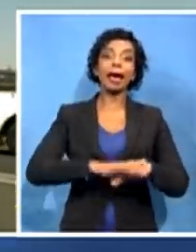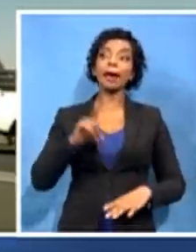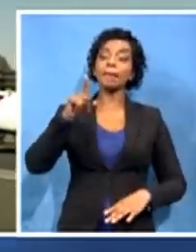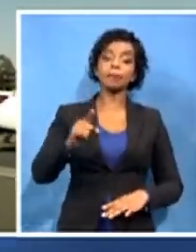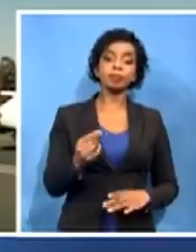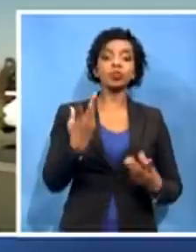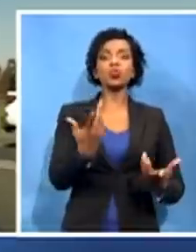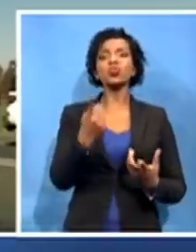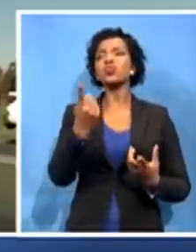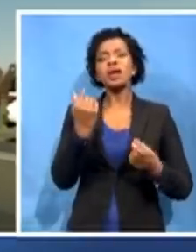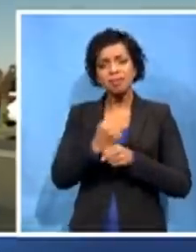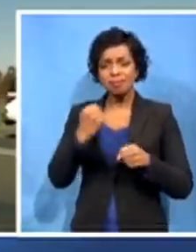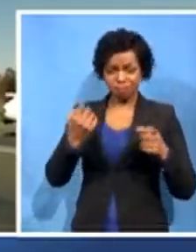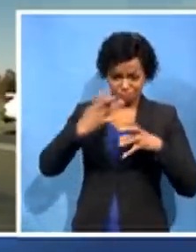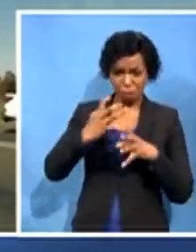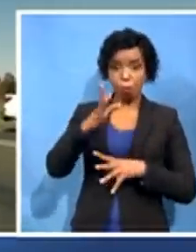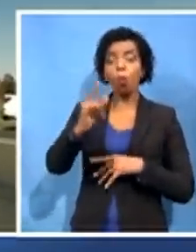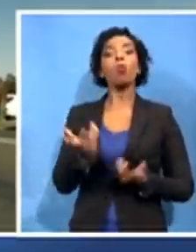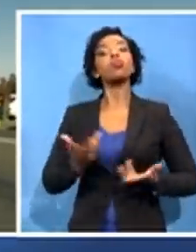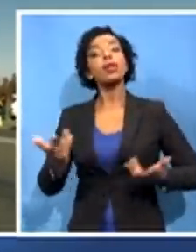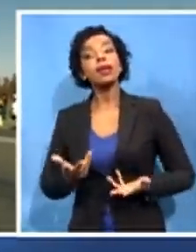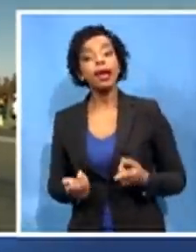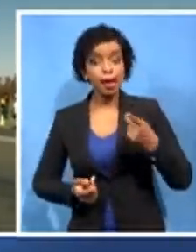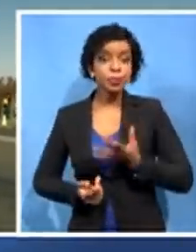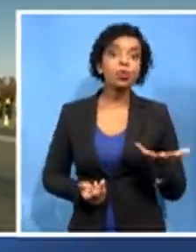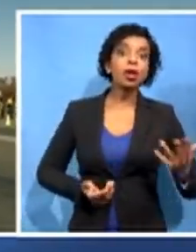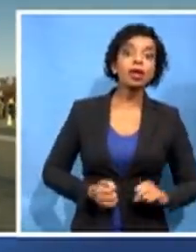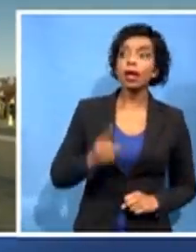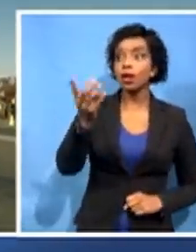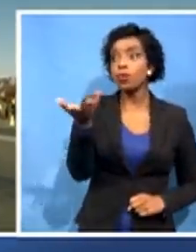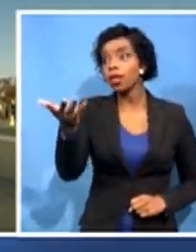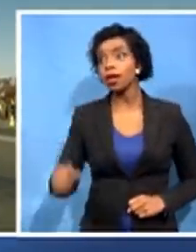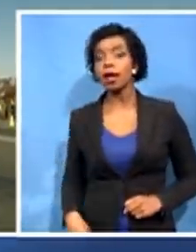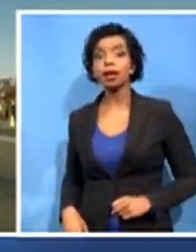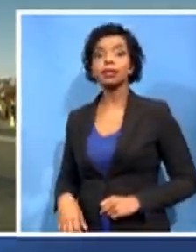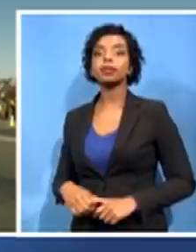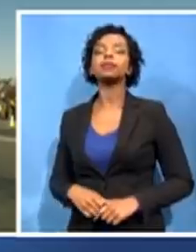Unolika. Unolika. We are here, fighters.